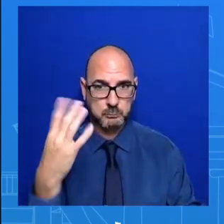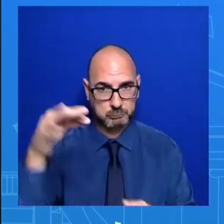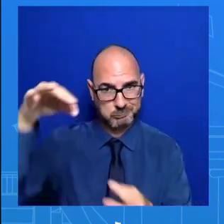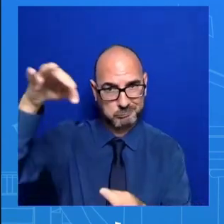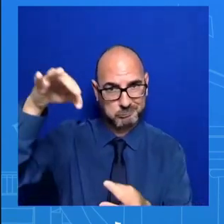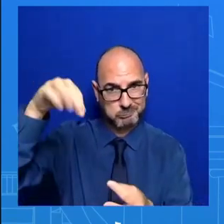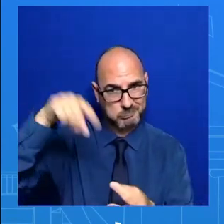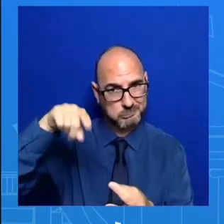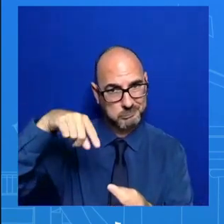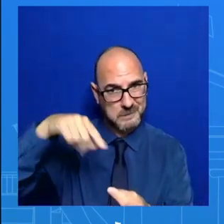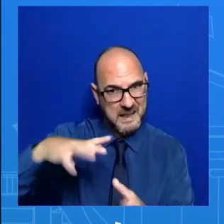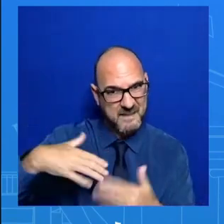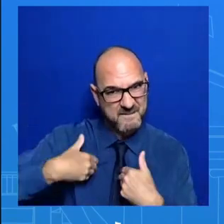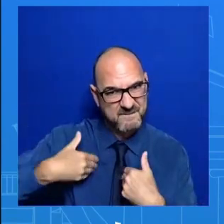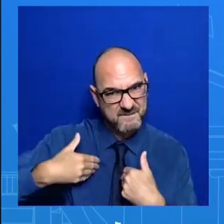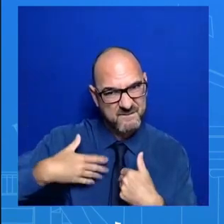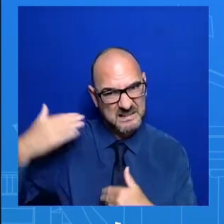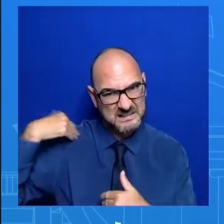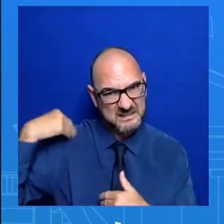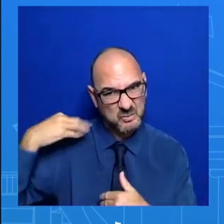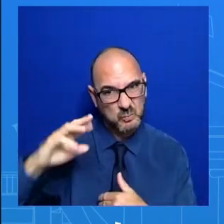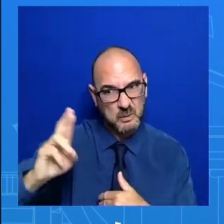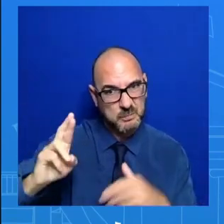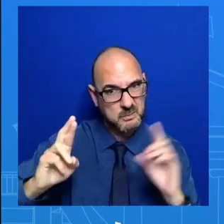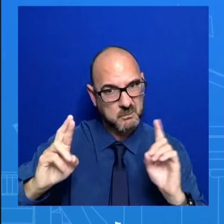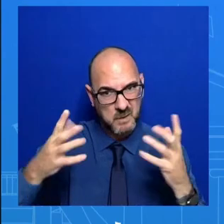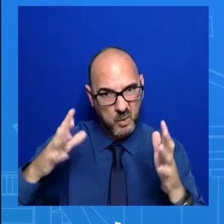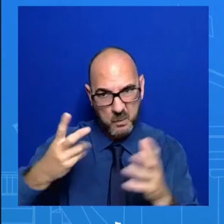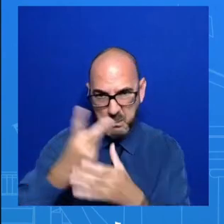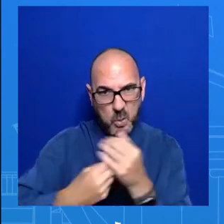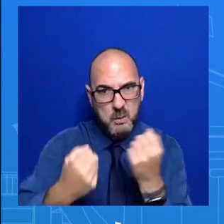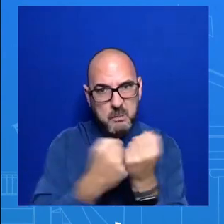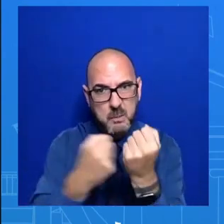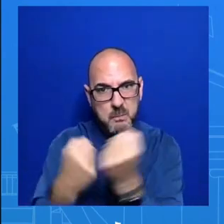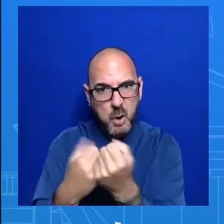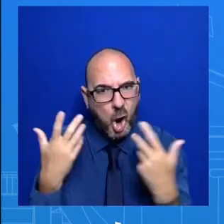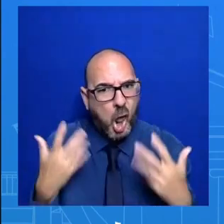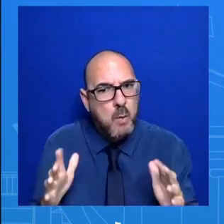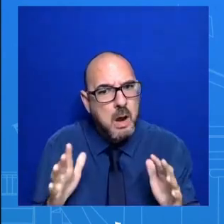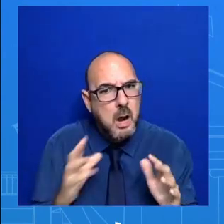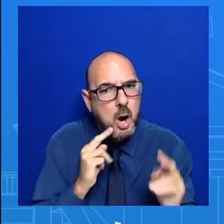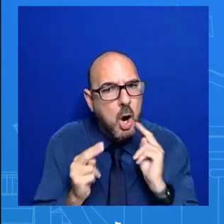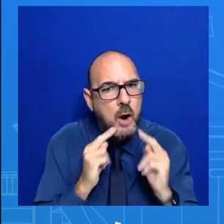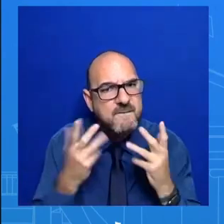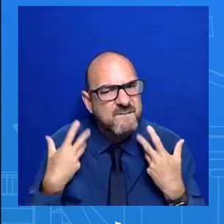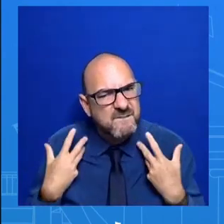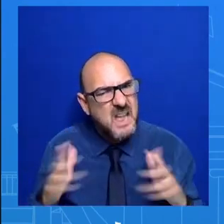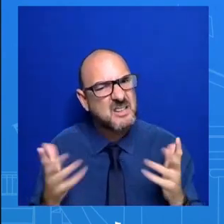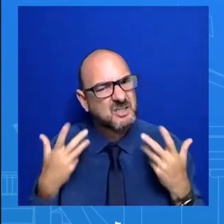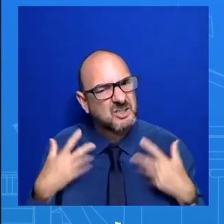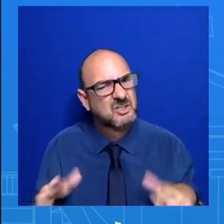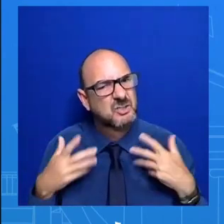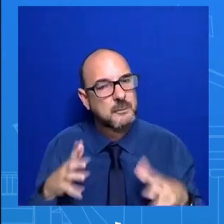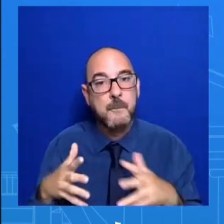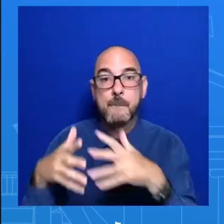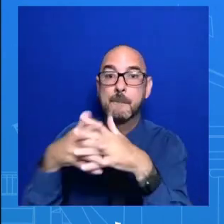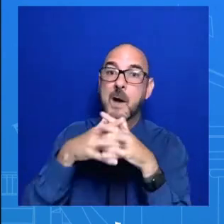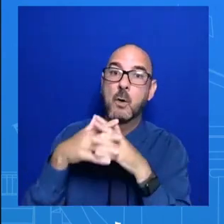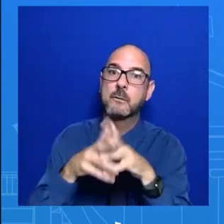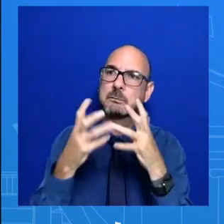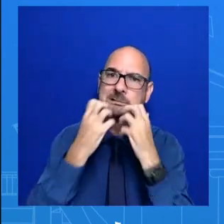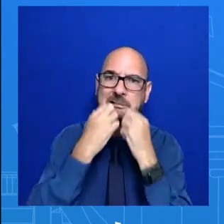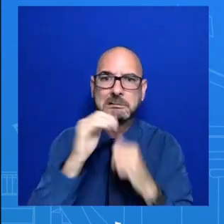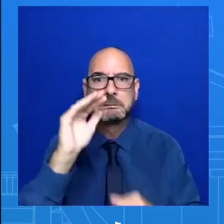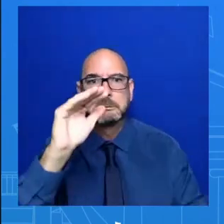support, that was negotiated in a bipartisan way that majority of Americans care about. He's trying to move that forward